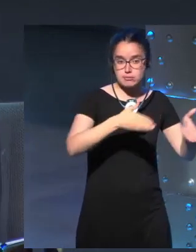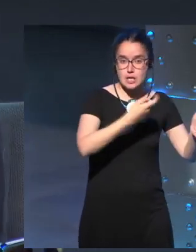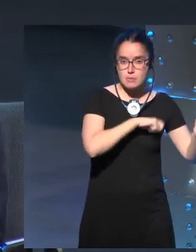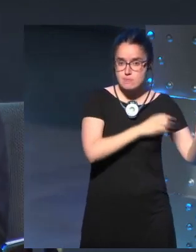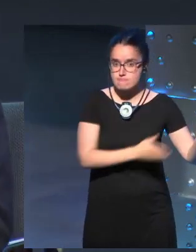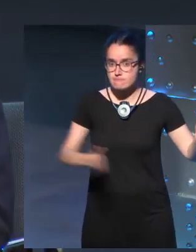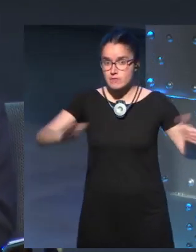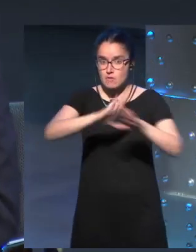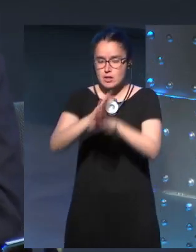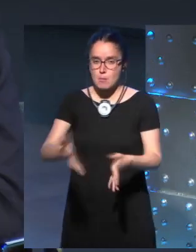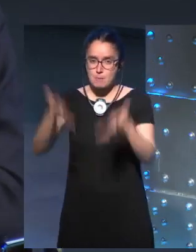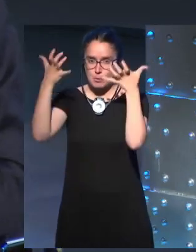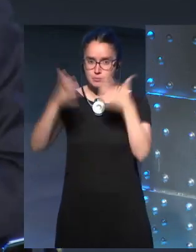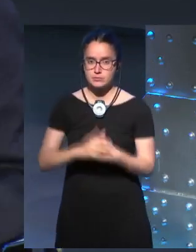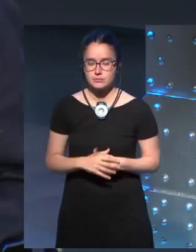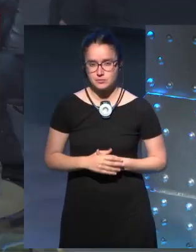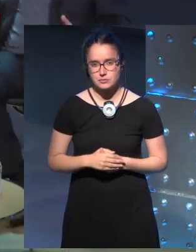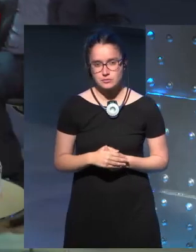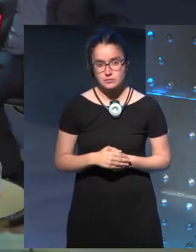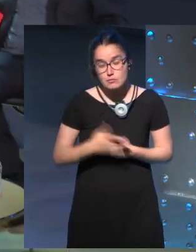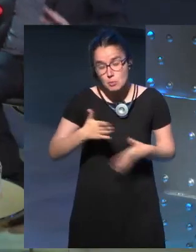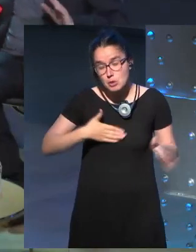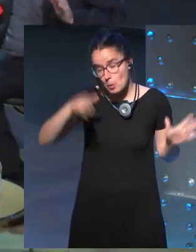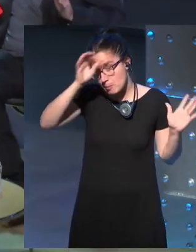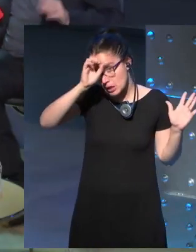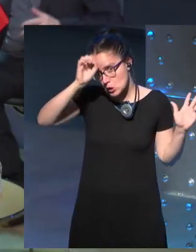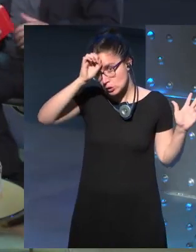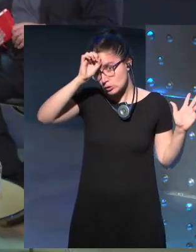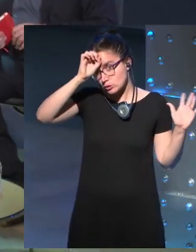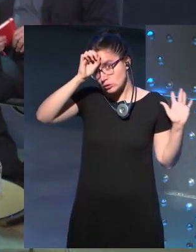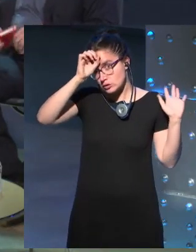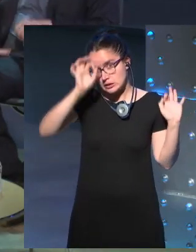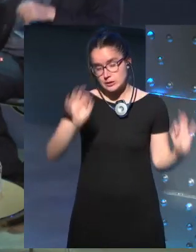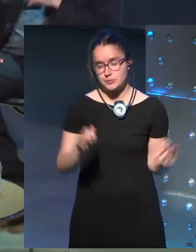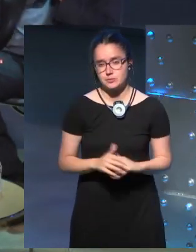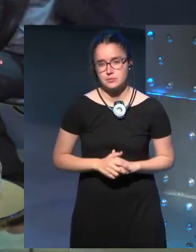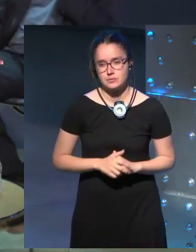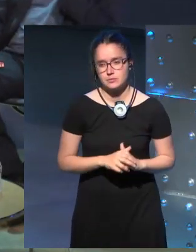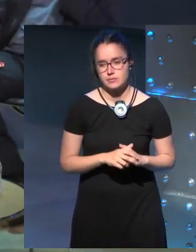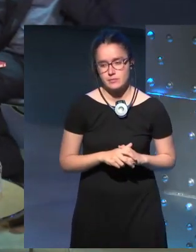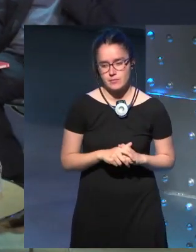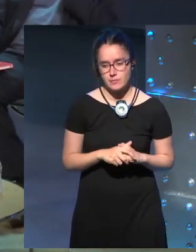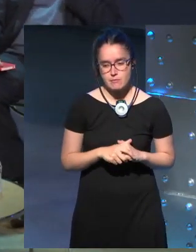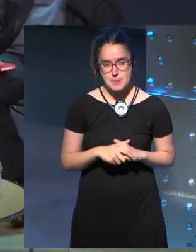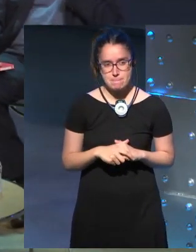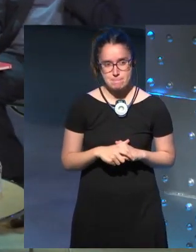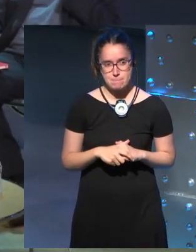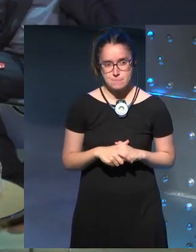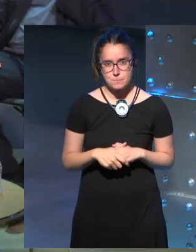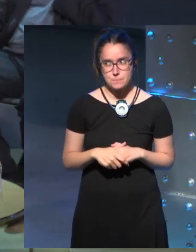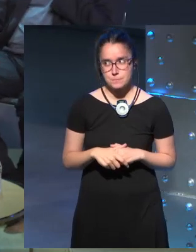Football was going to that side, and Spain went to the other side, and Spain won. And that's what I think, at least.